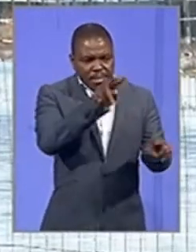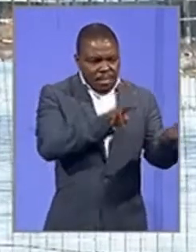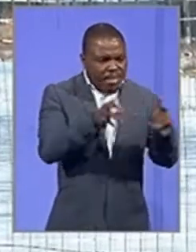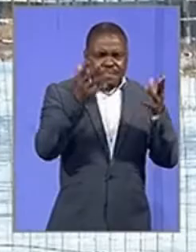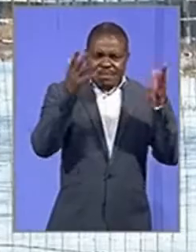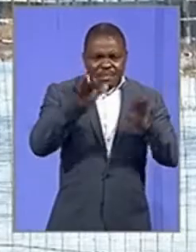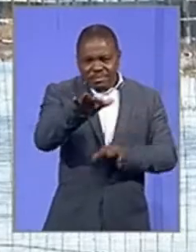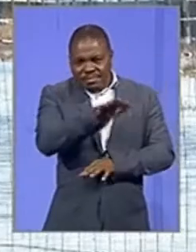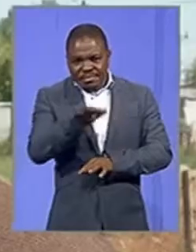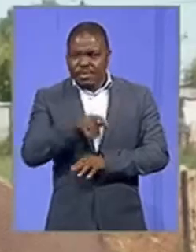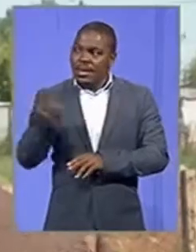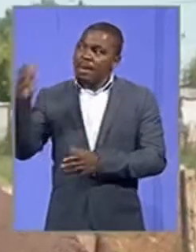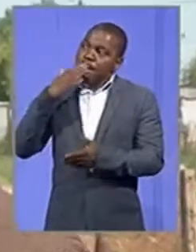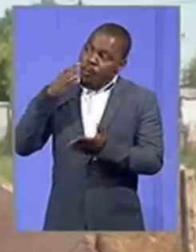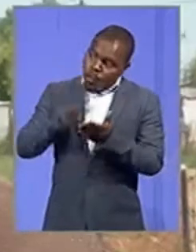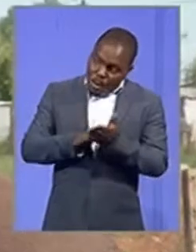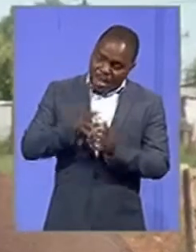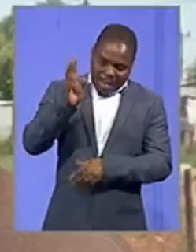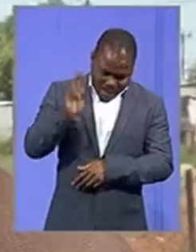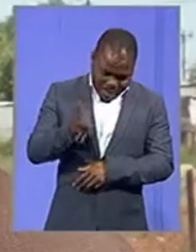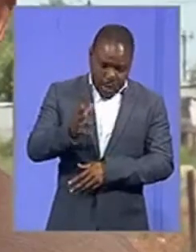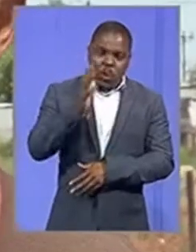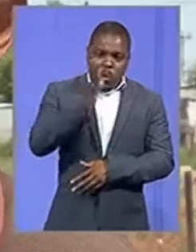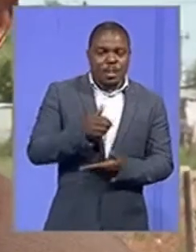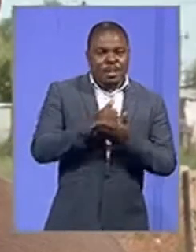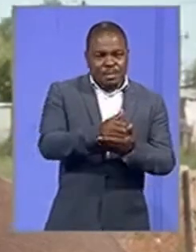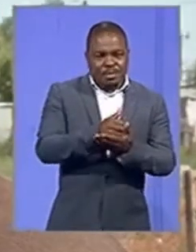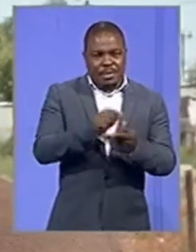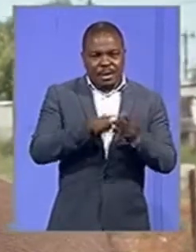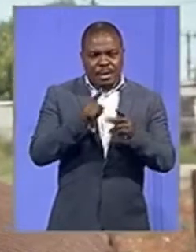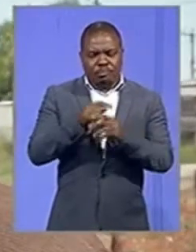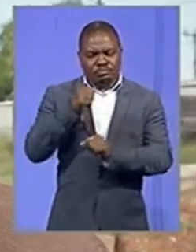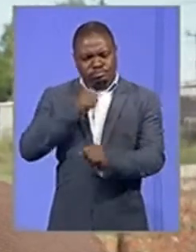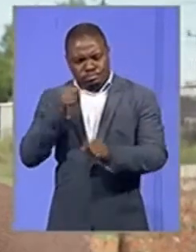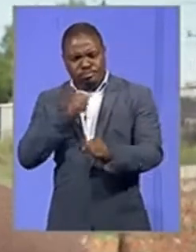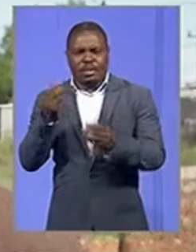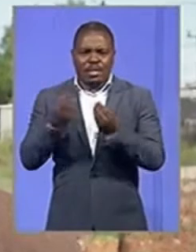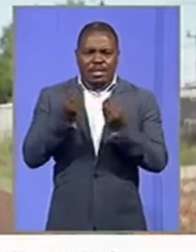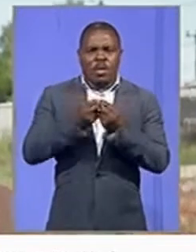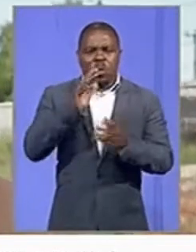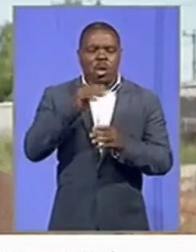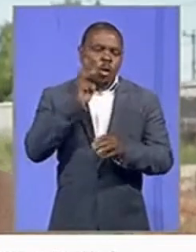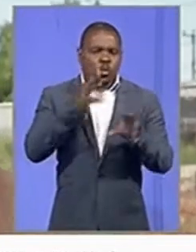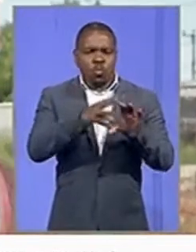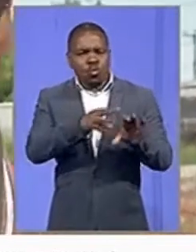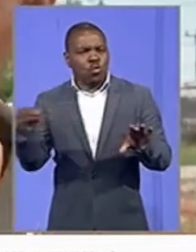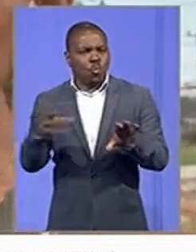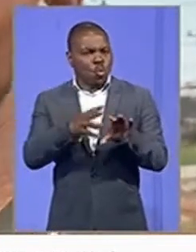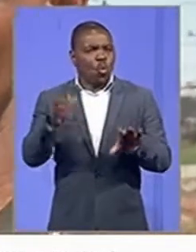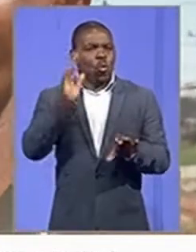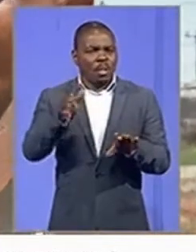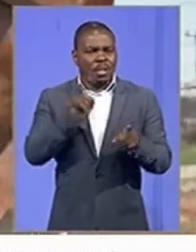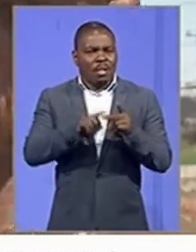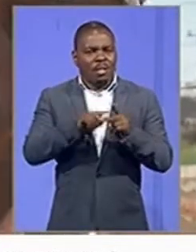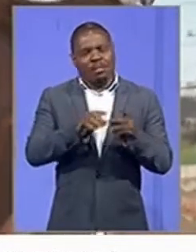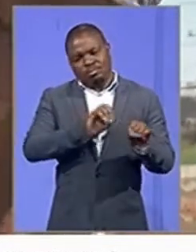situation. They gave us promises once again to say that they will send out machinery, pumps and stuff so that they can suck the water, so that they can fill up the ground so that